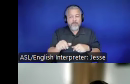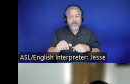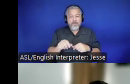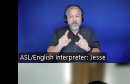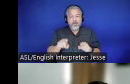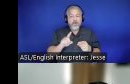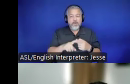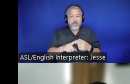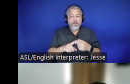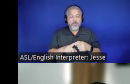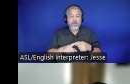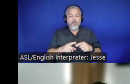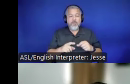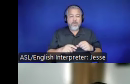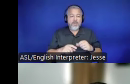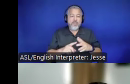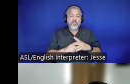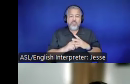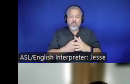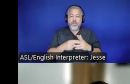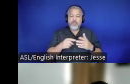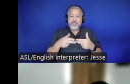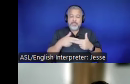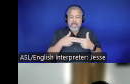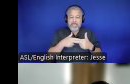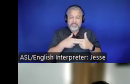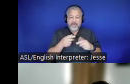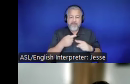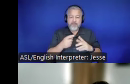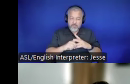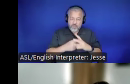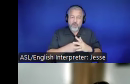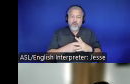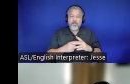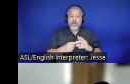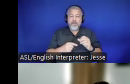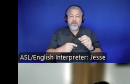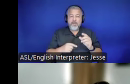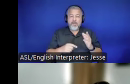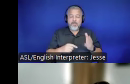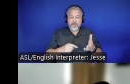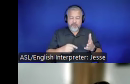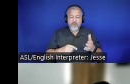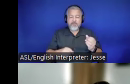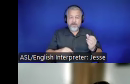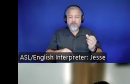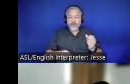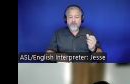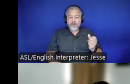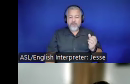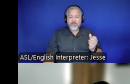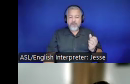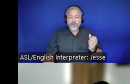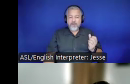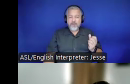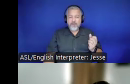to start slides from the beginning, and then it'll change your screen. There you go. There you go. Breaking down